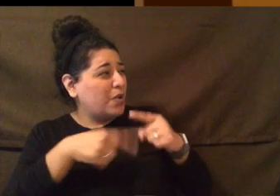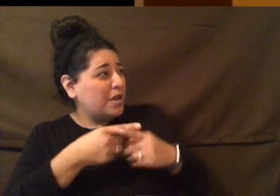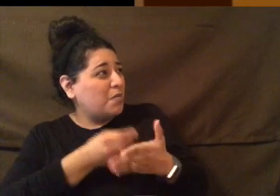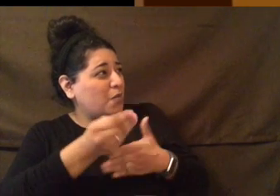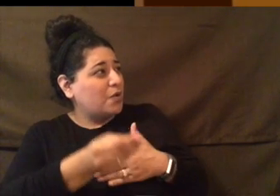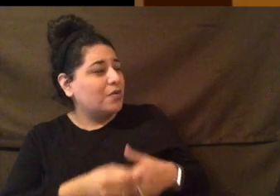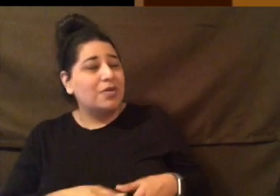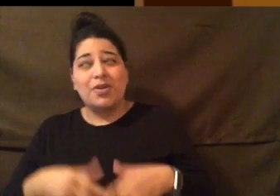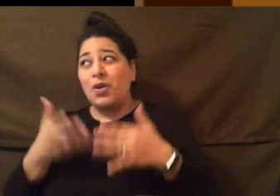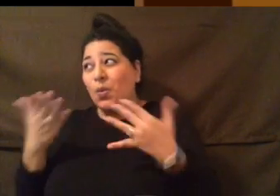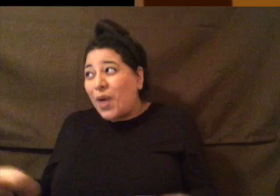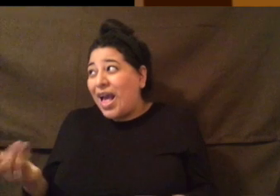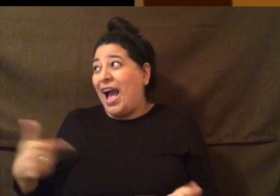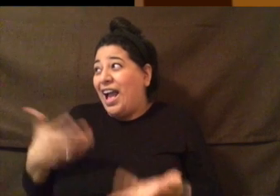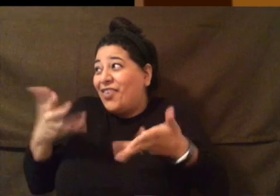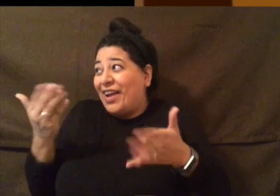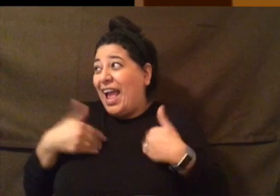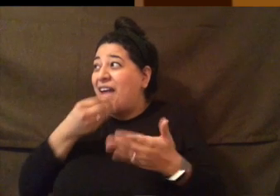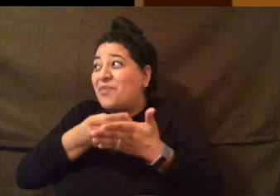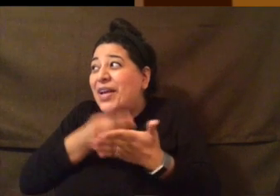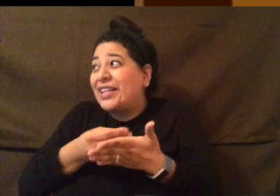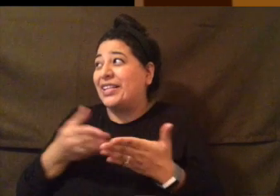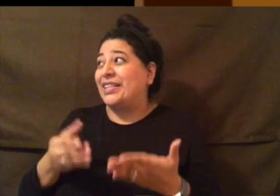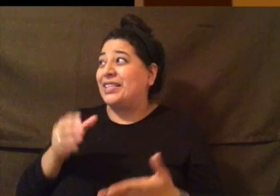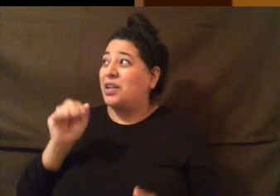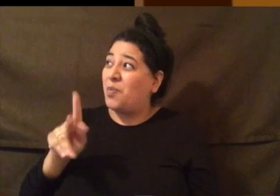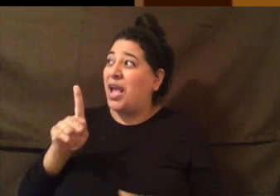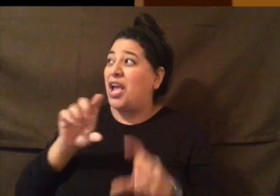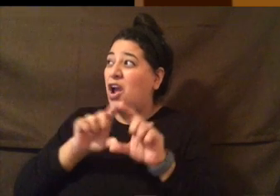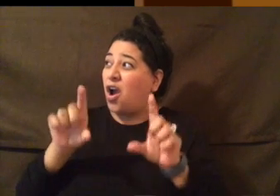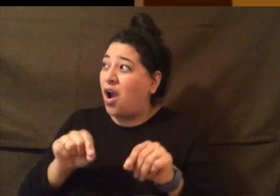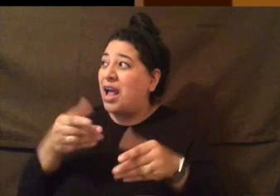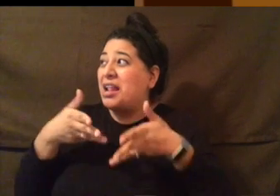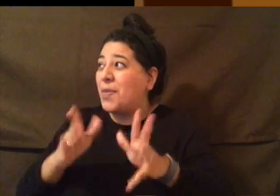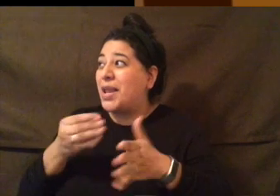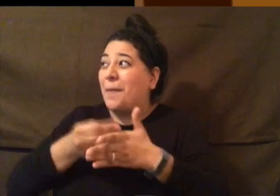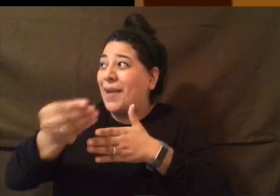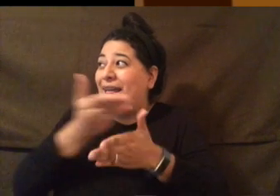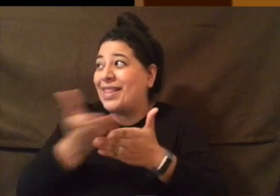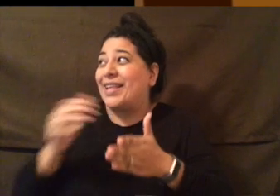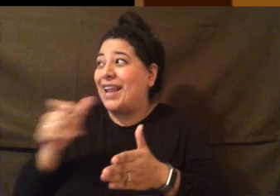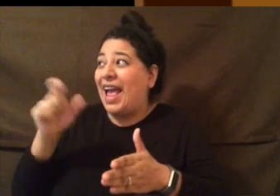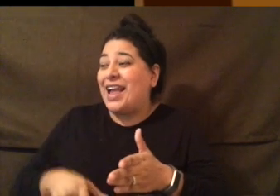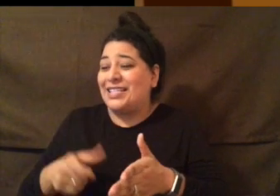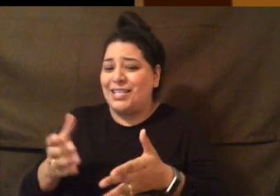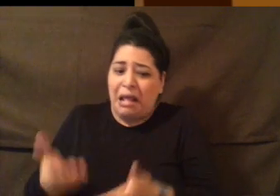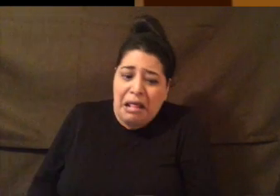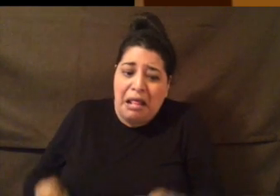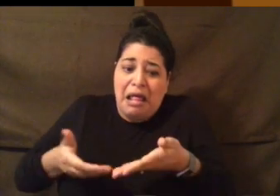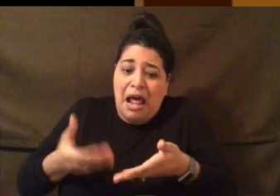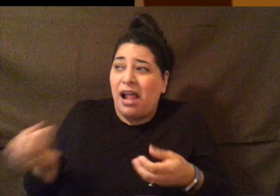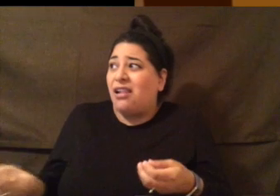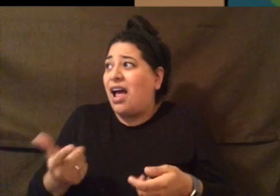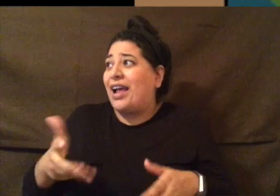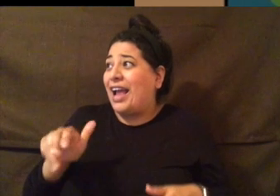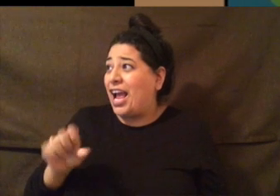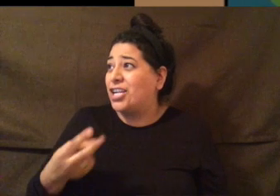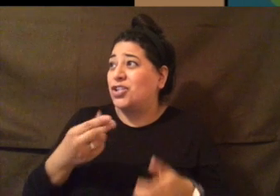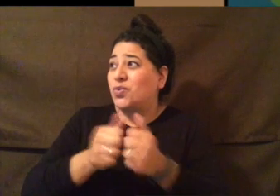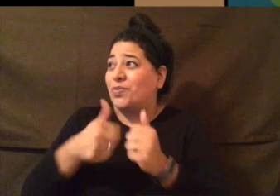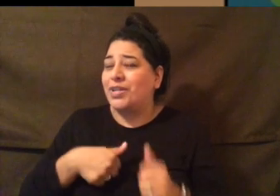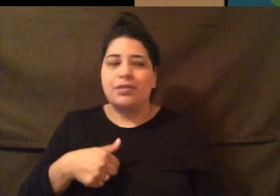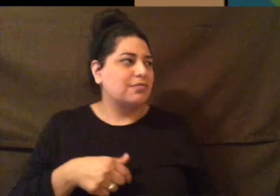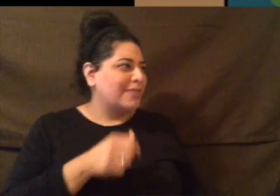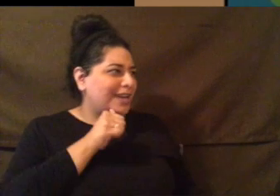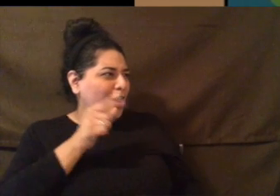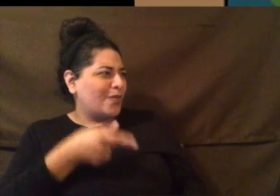money out of my bank account. I already have the money. The bank card just lets me buy things without having to carry a lot of cash with me. So you're not